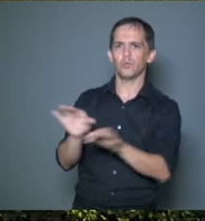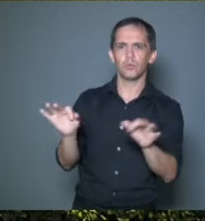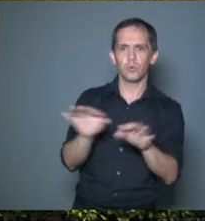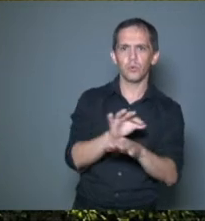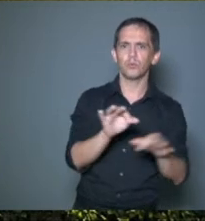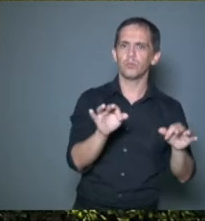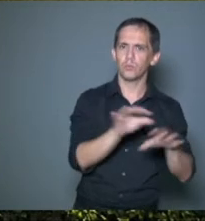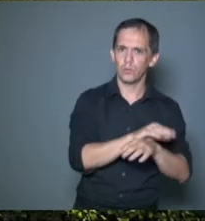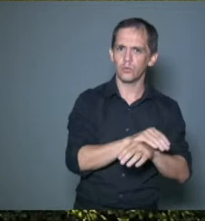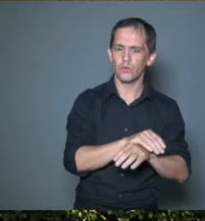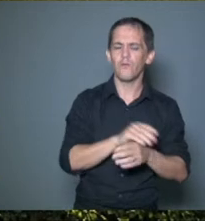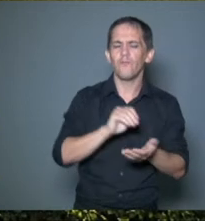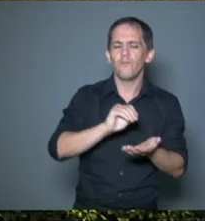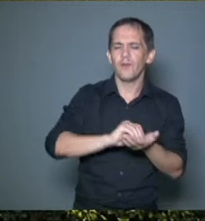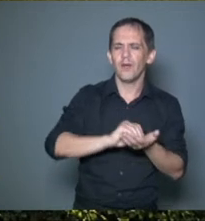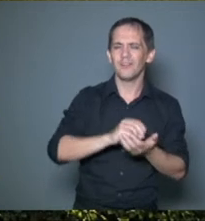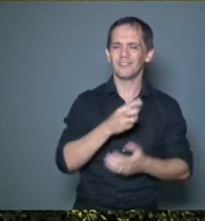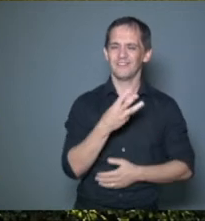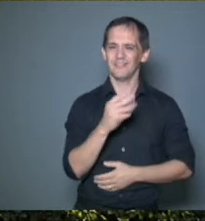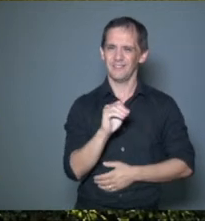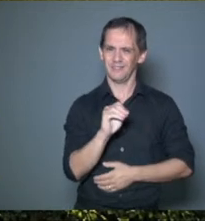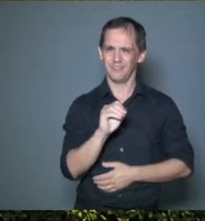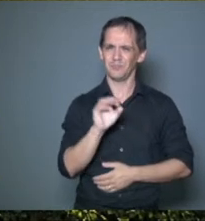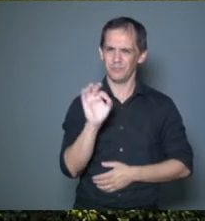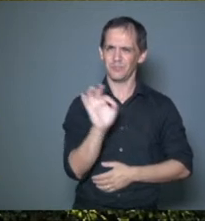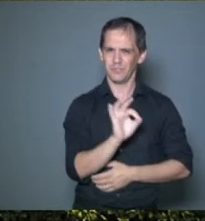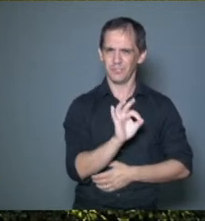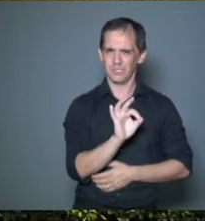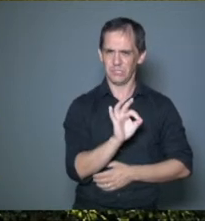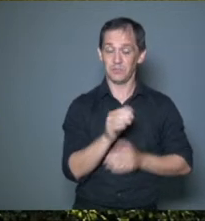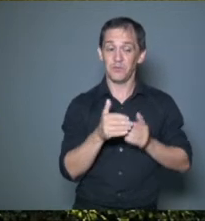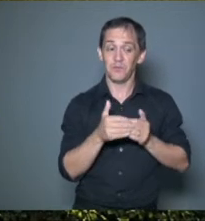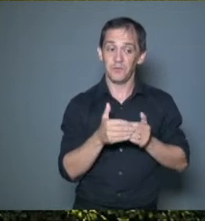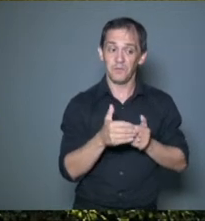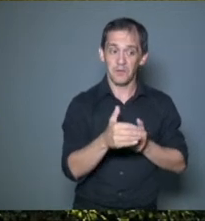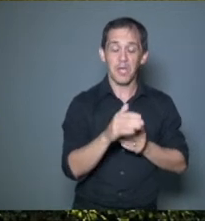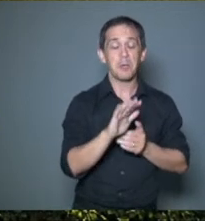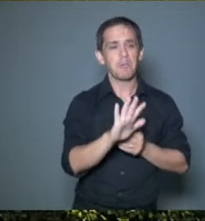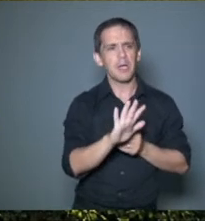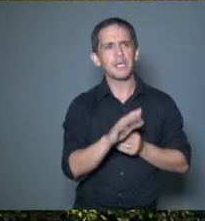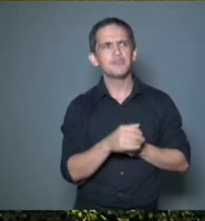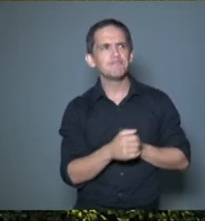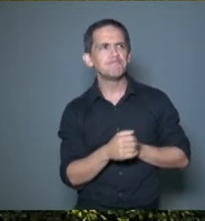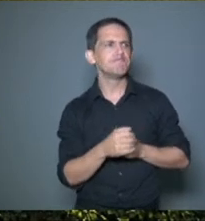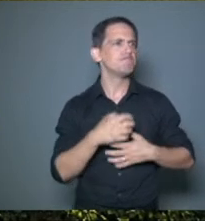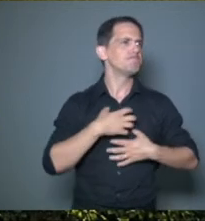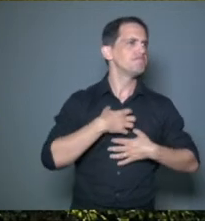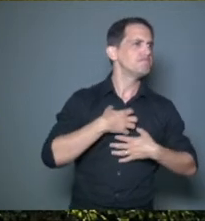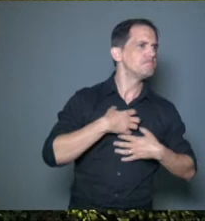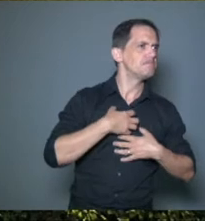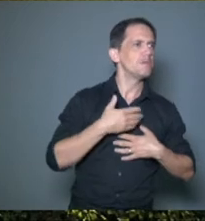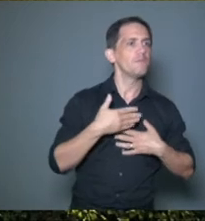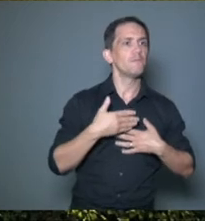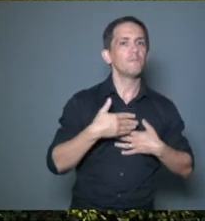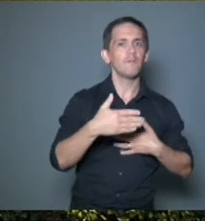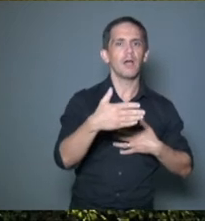fixed interest rate. So we only have 30% to be sold. That 30% yet to be